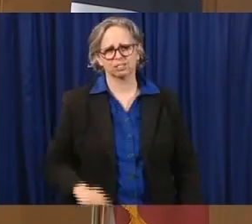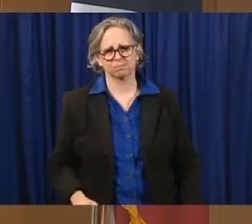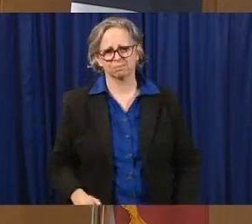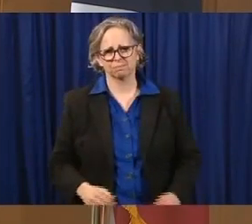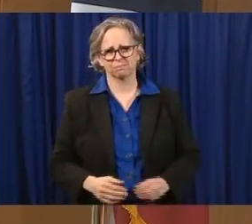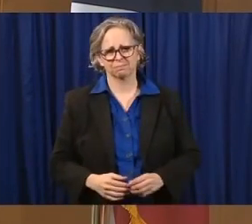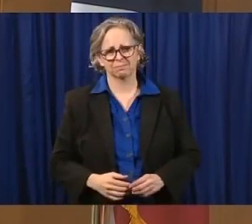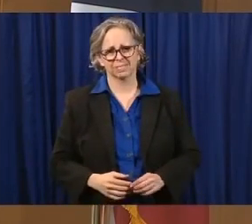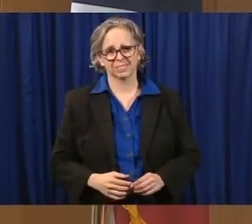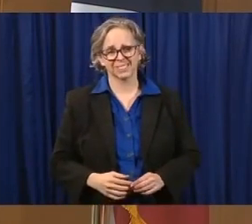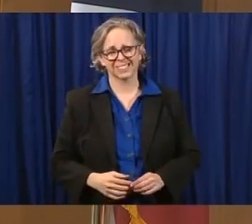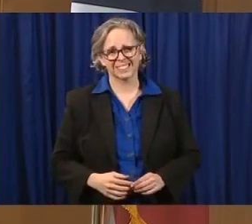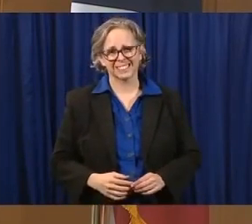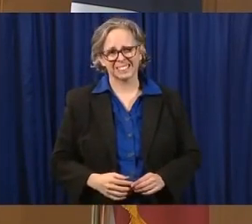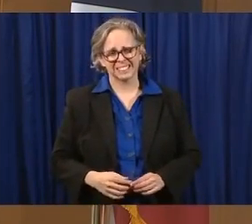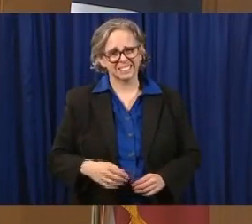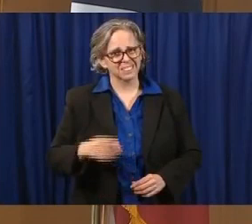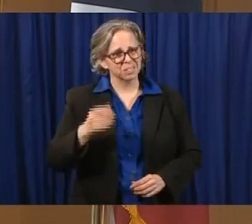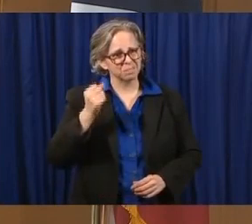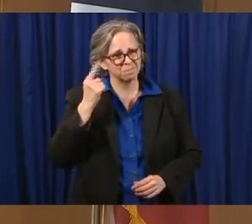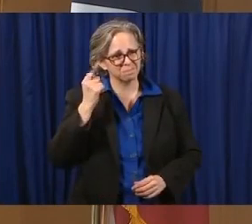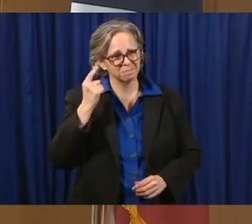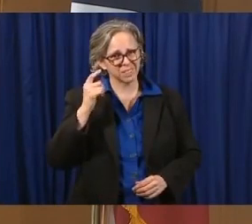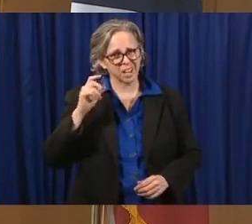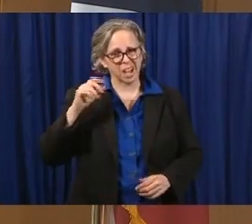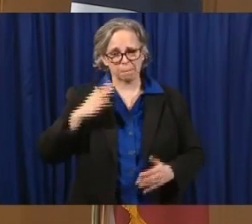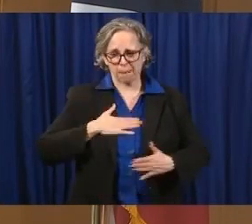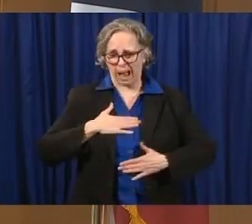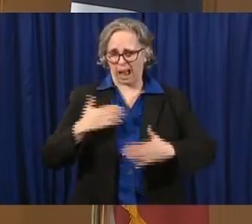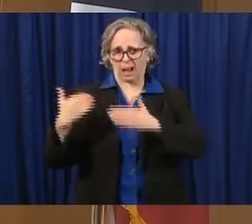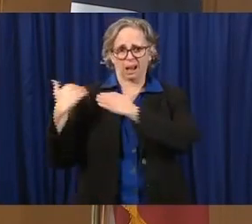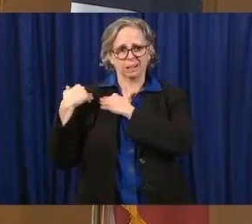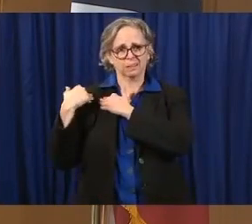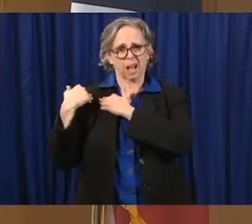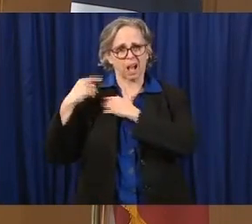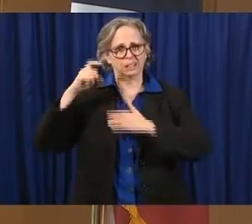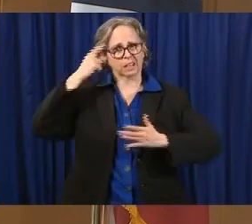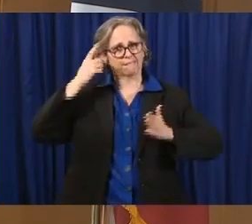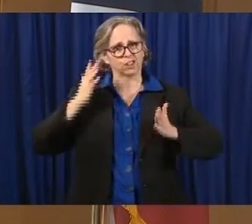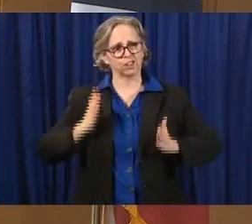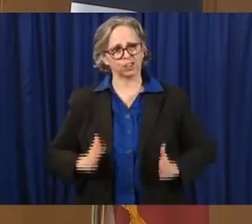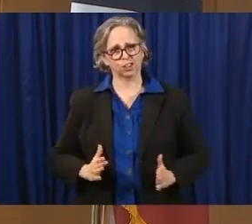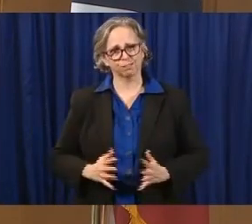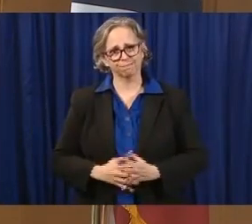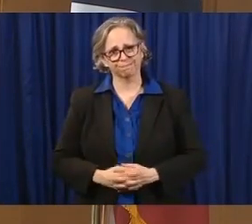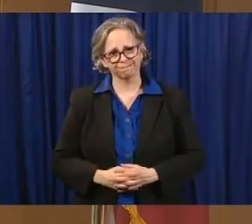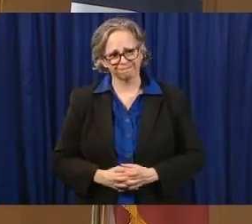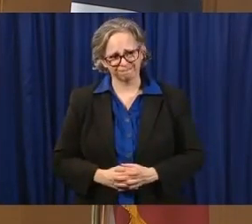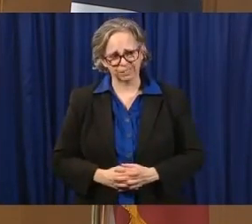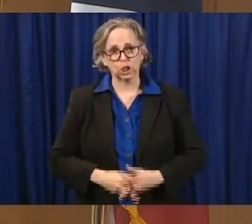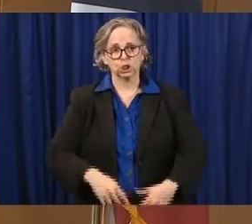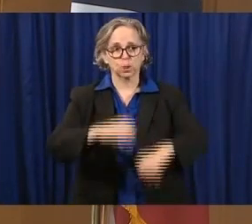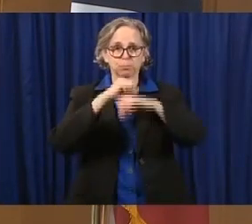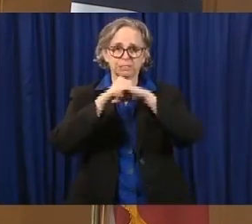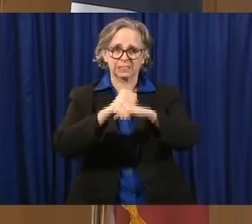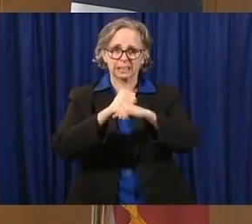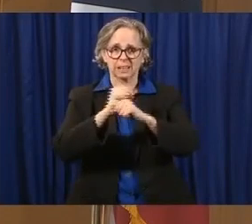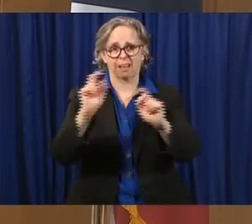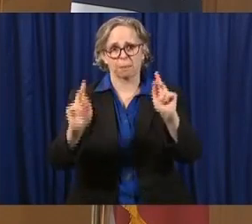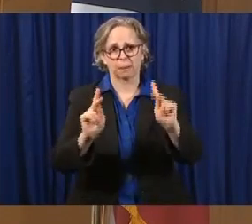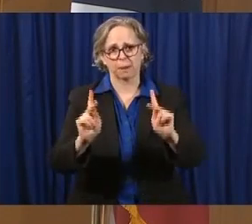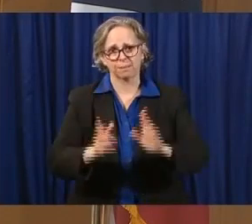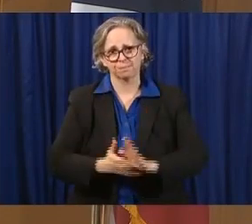start doing some things, opening up in regard to business.